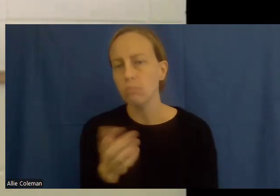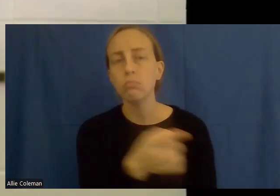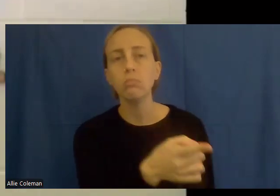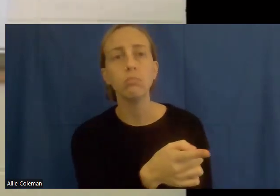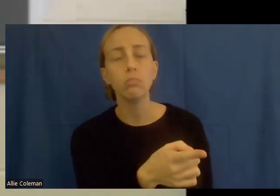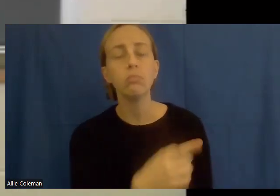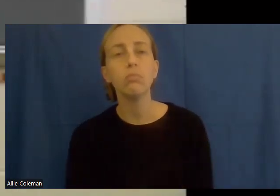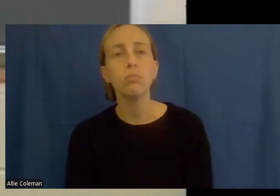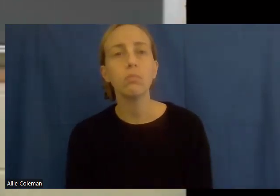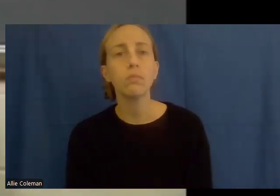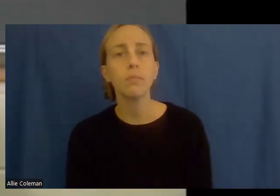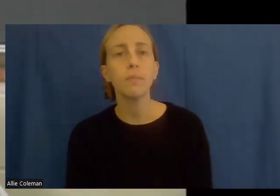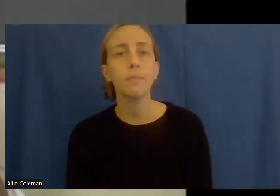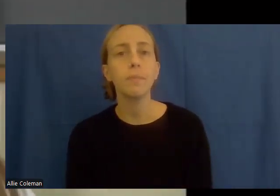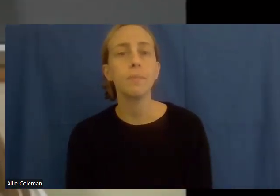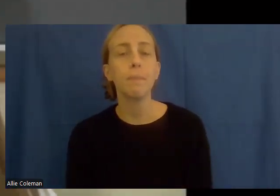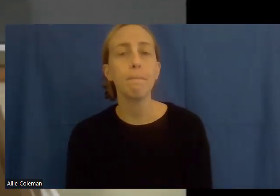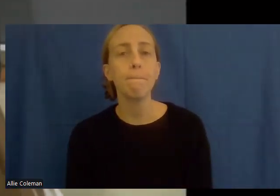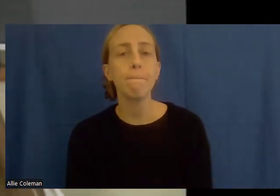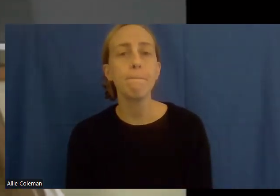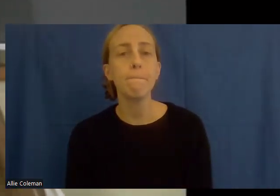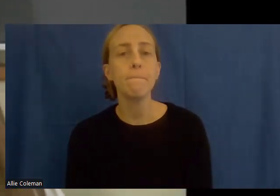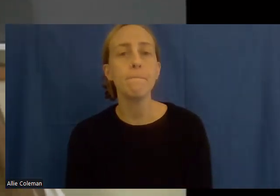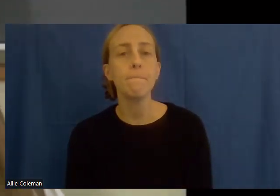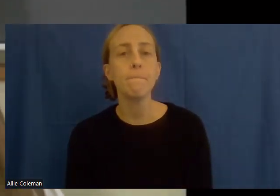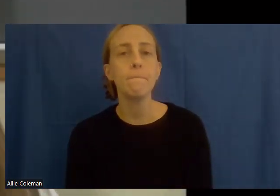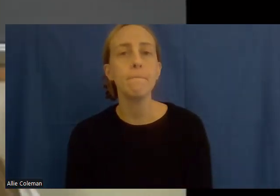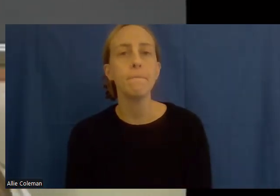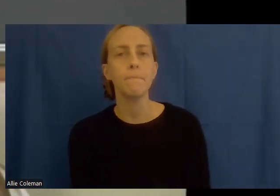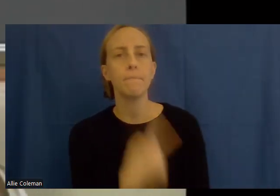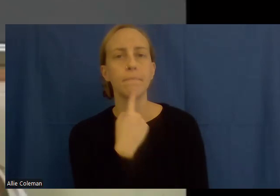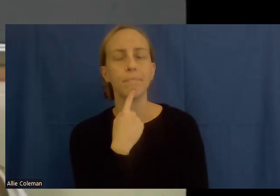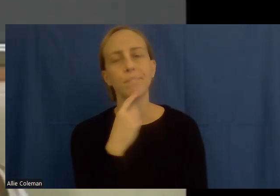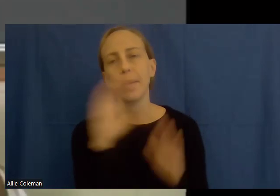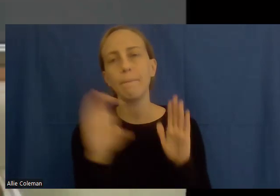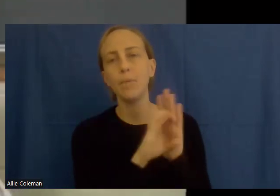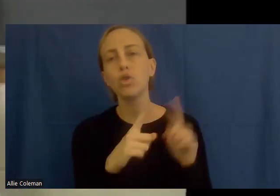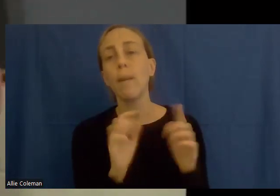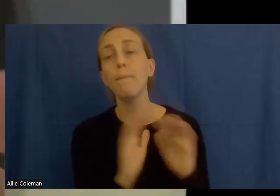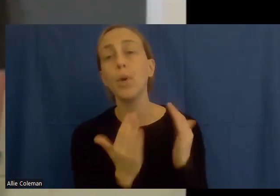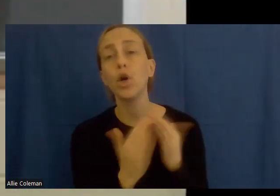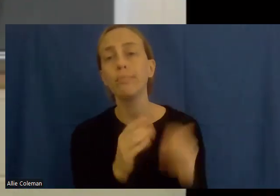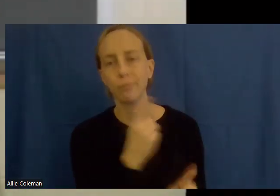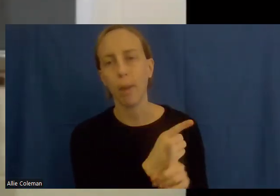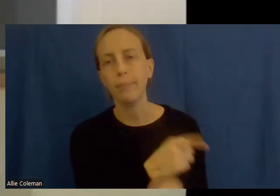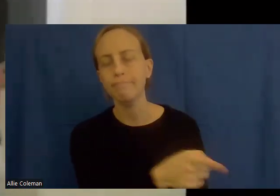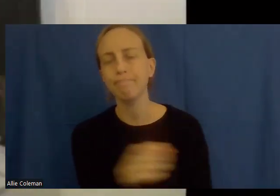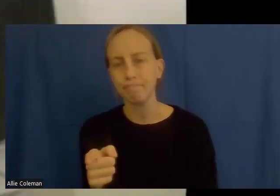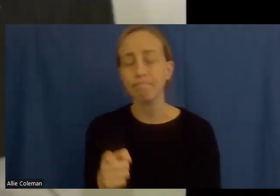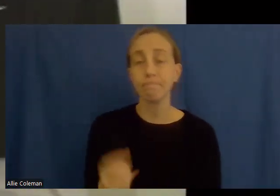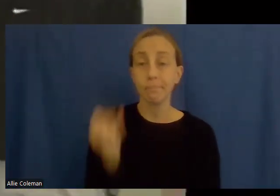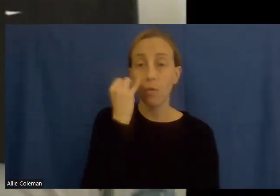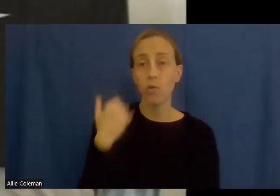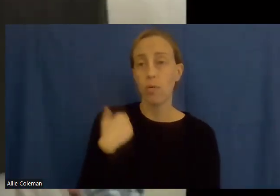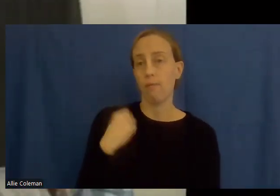a cold glass of water, and then, a picture from the book. Exactly. You take a cold glass of